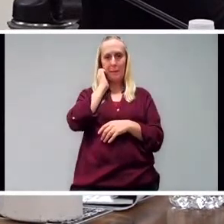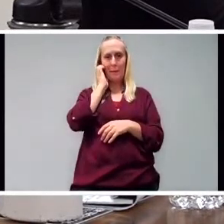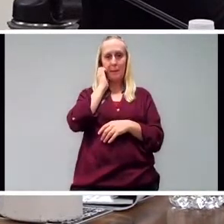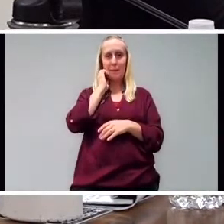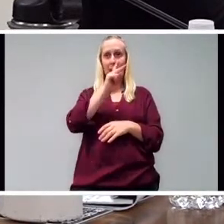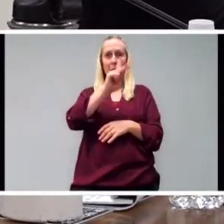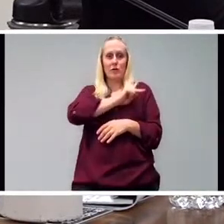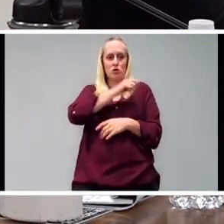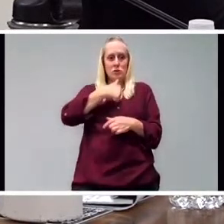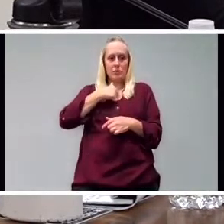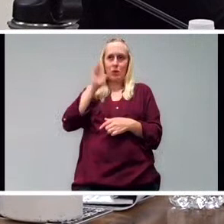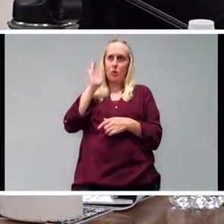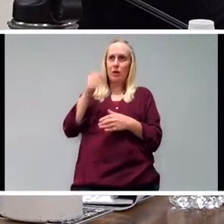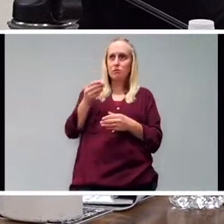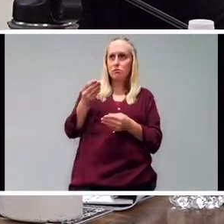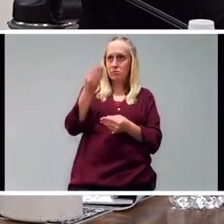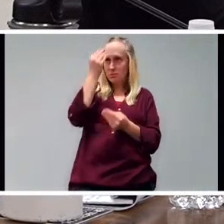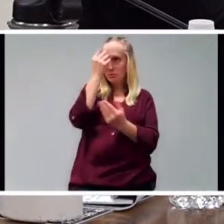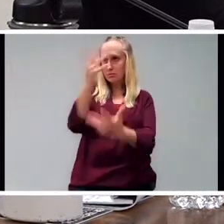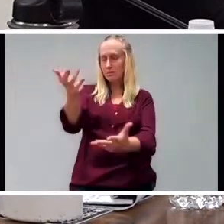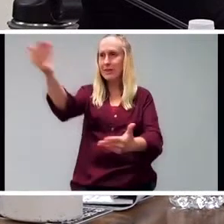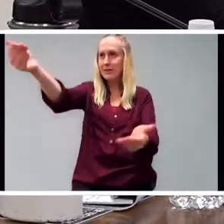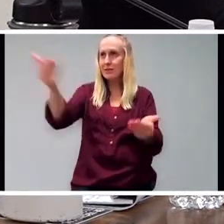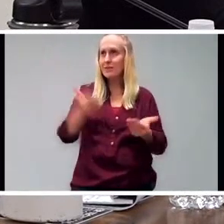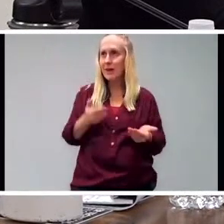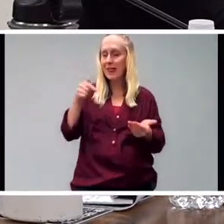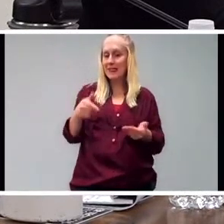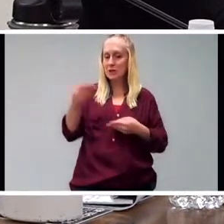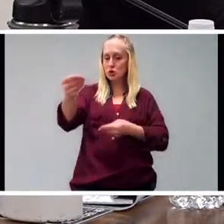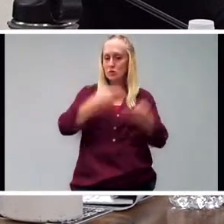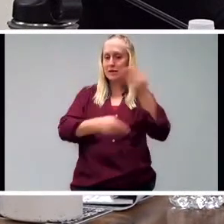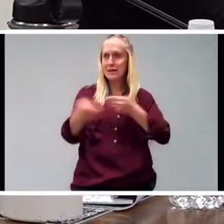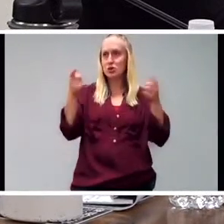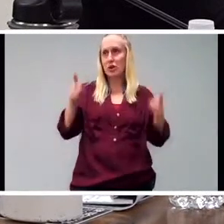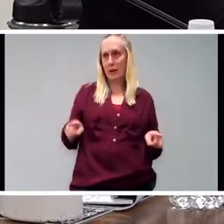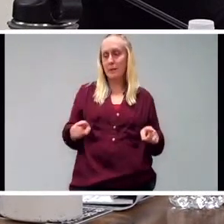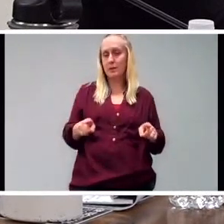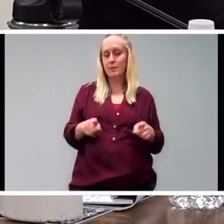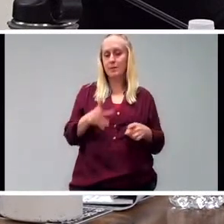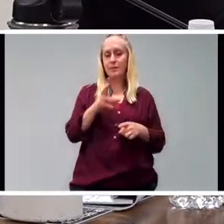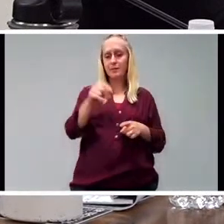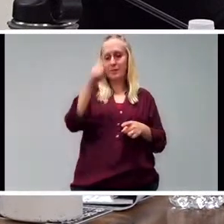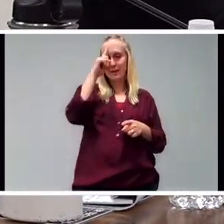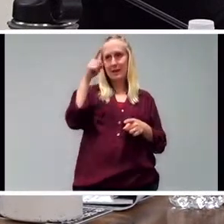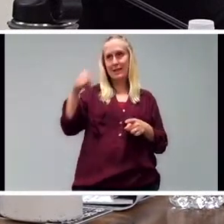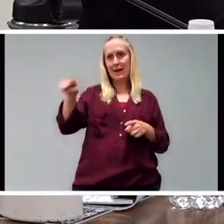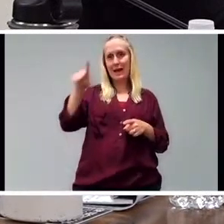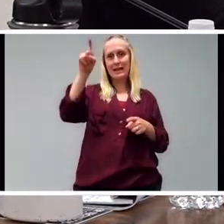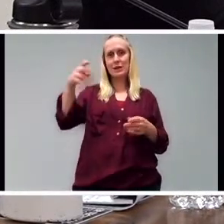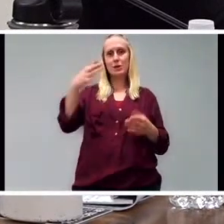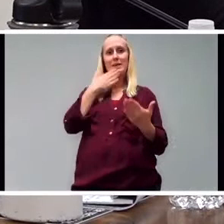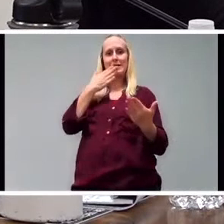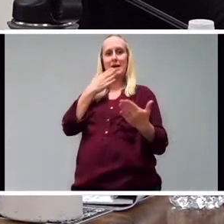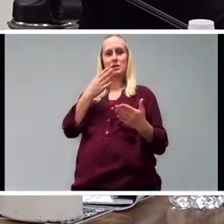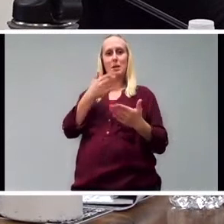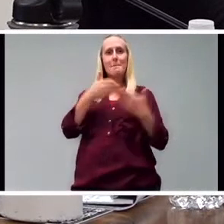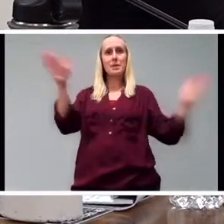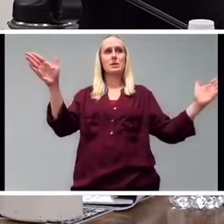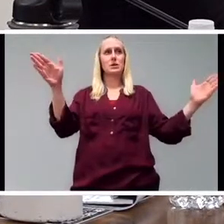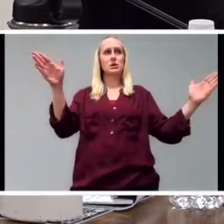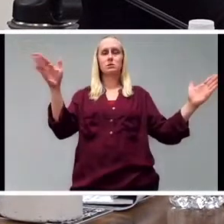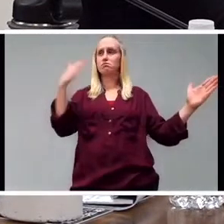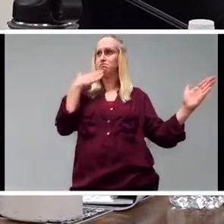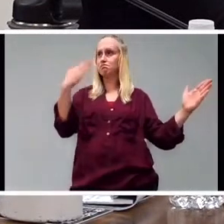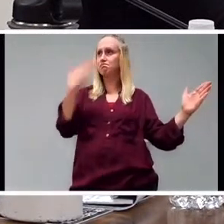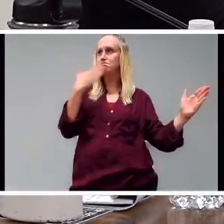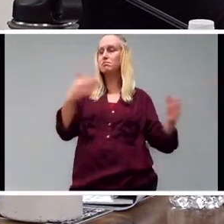an invitation to come and watch this transaction occur. And I think they need to be thanked publicly, because I think that although there